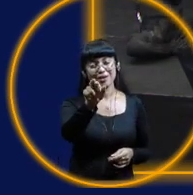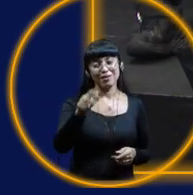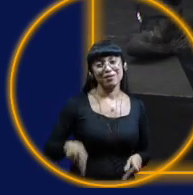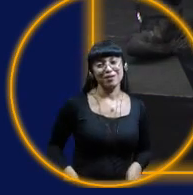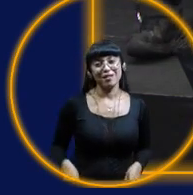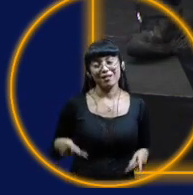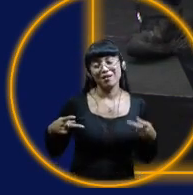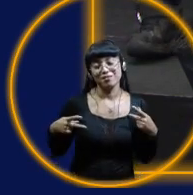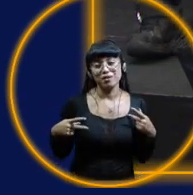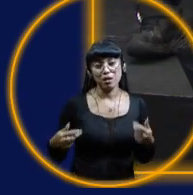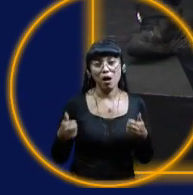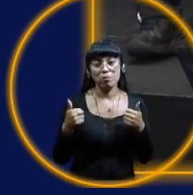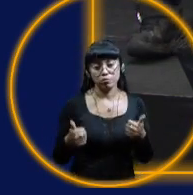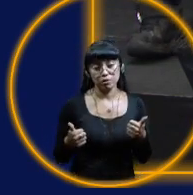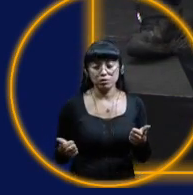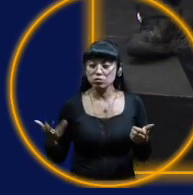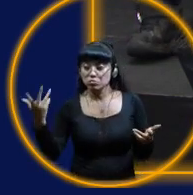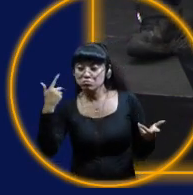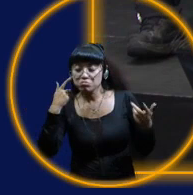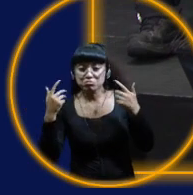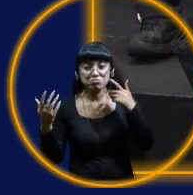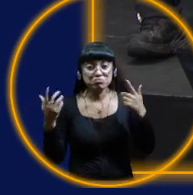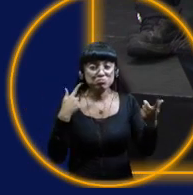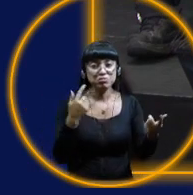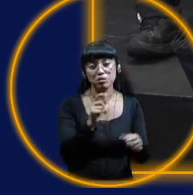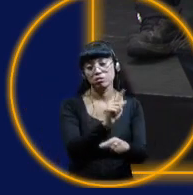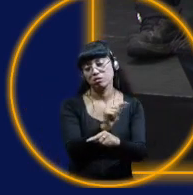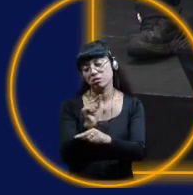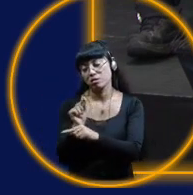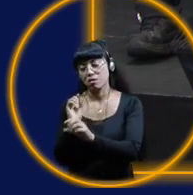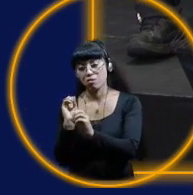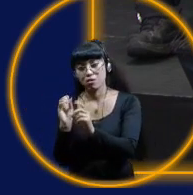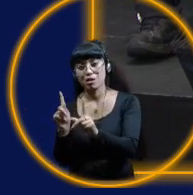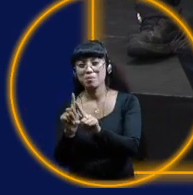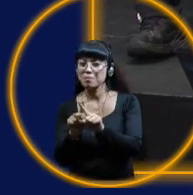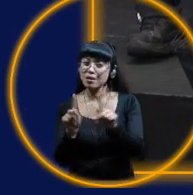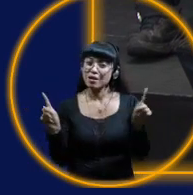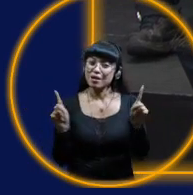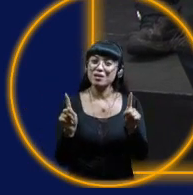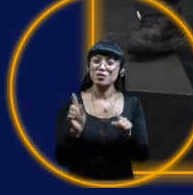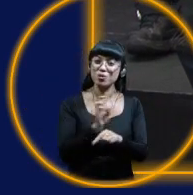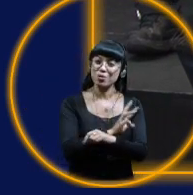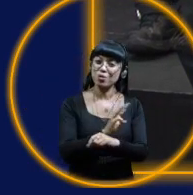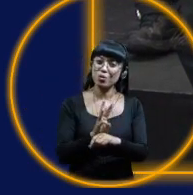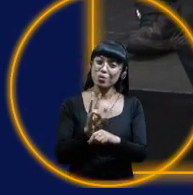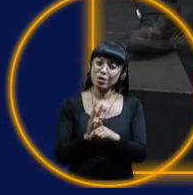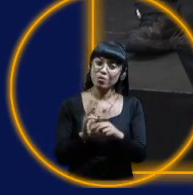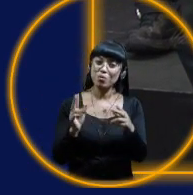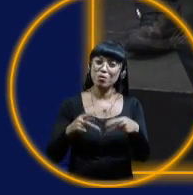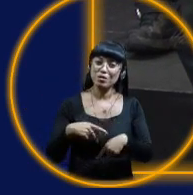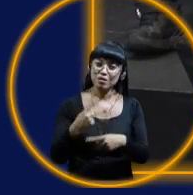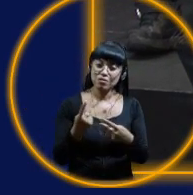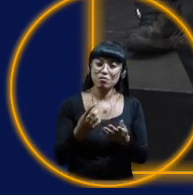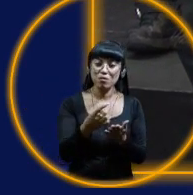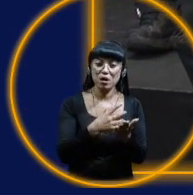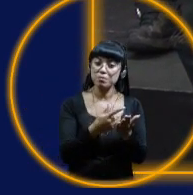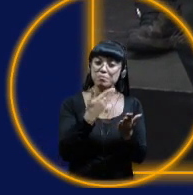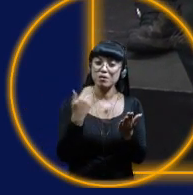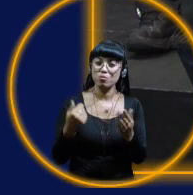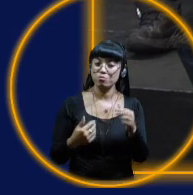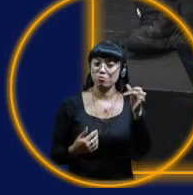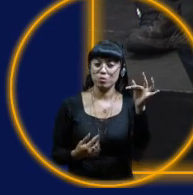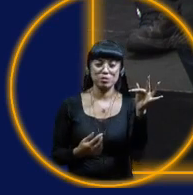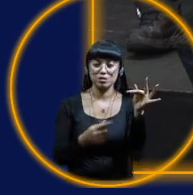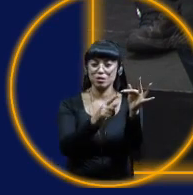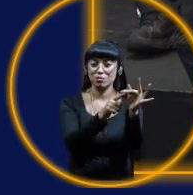to criticism, but online, just try to focus on what nice things people are saying, and